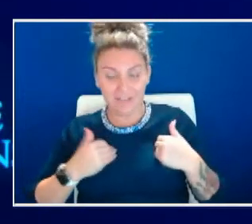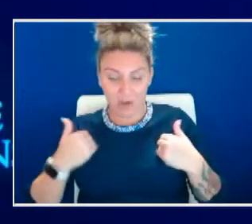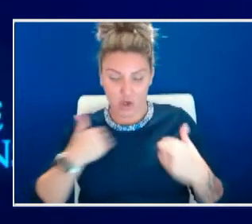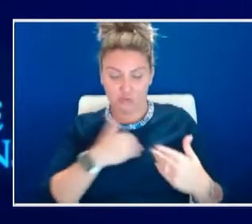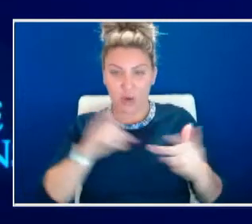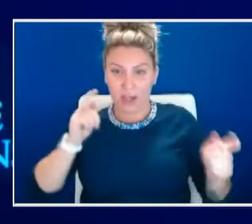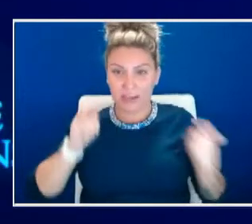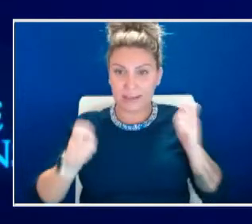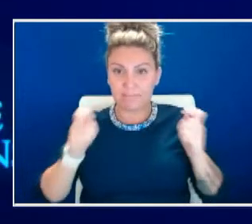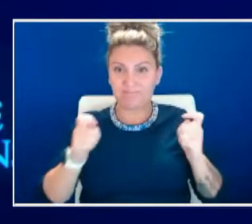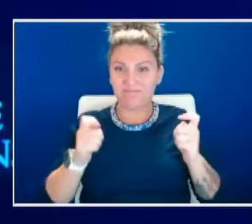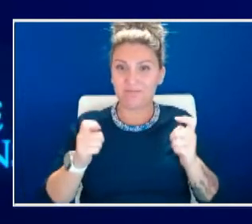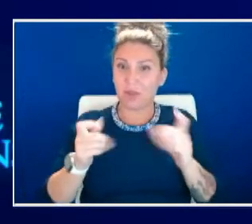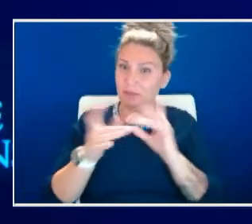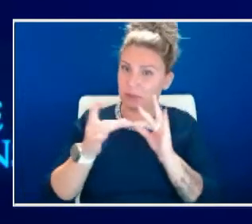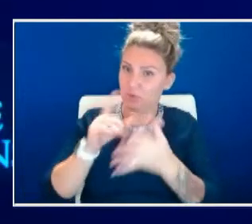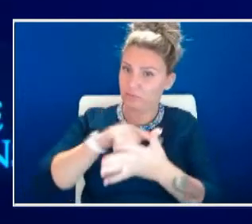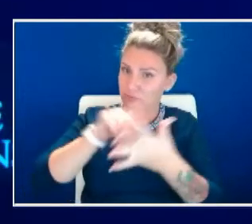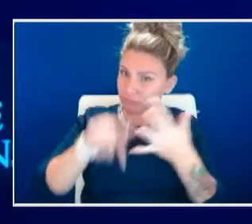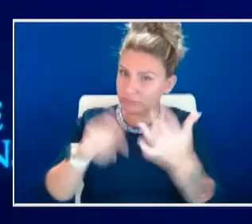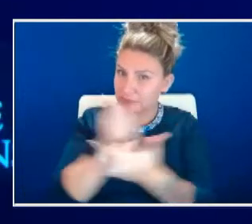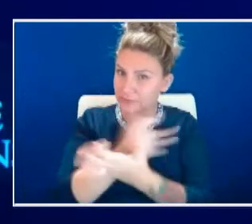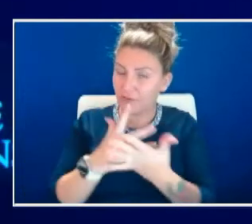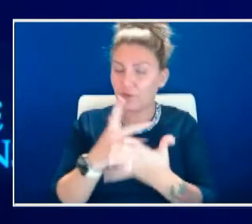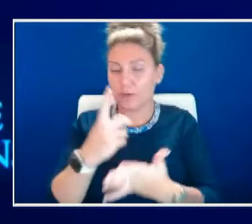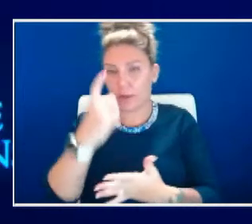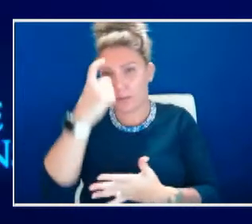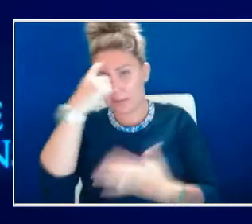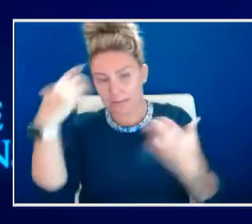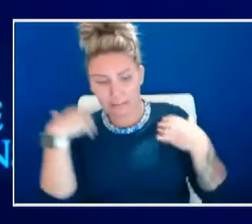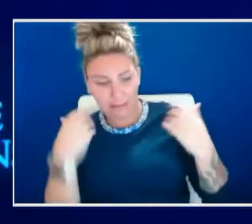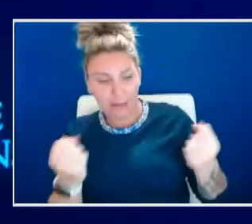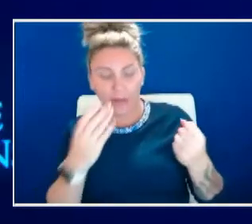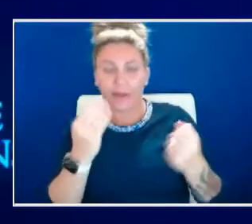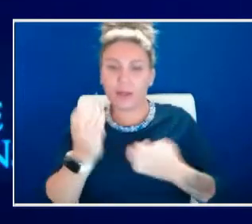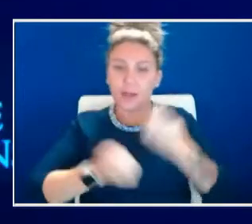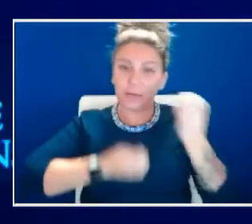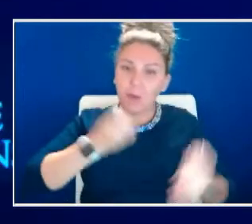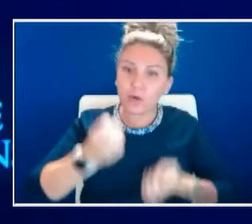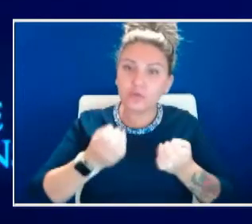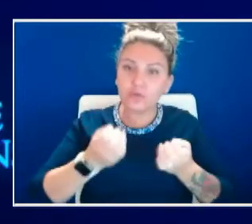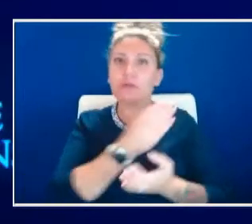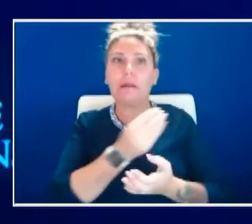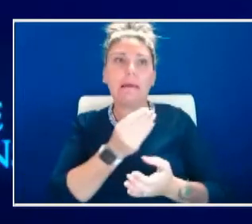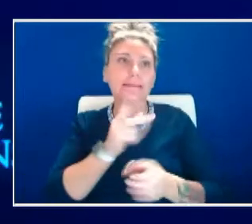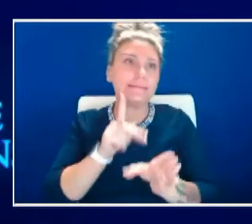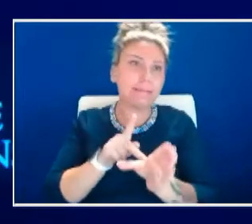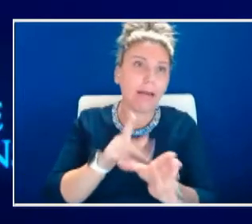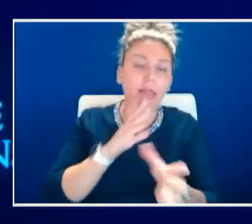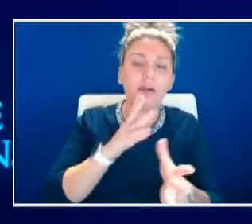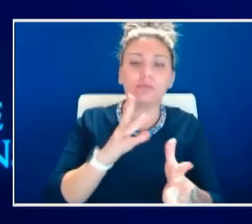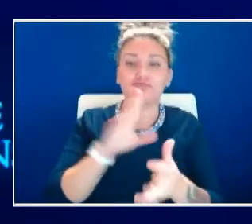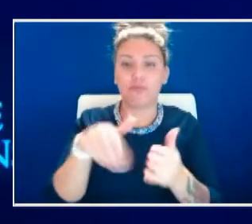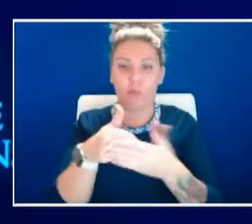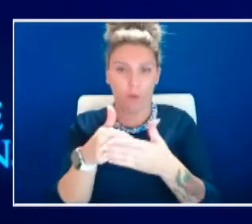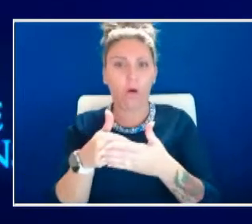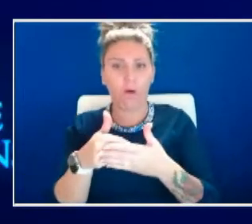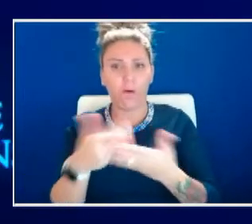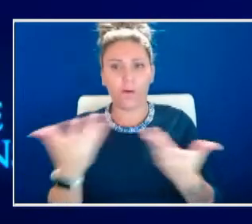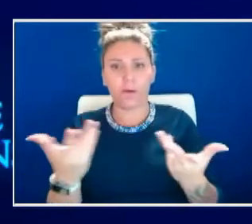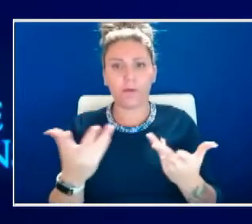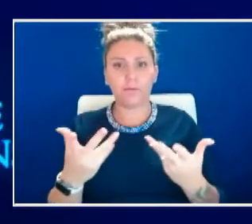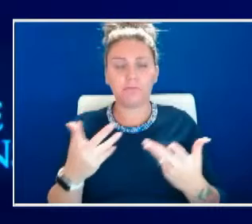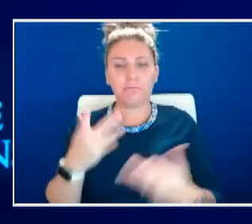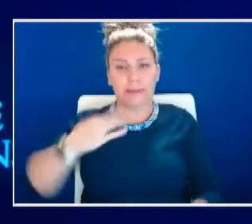just mentioned in terms of a mental standpoint, an emotional standpoint, a psychological standpoint. And so it really boils down